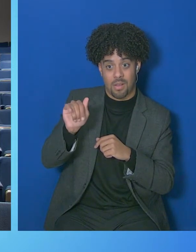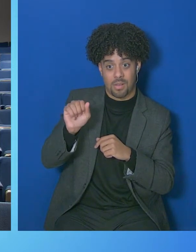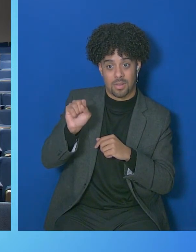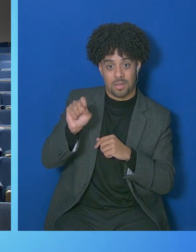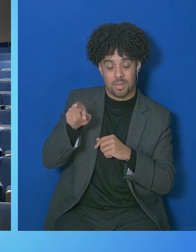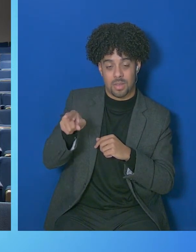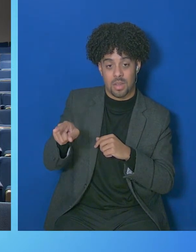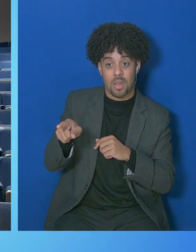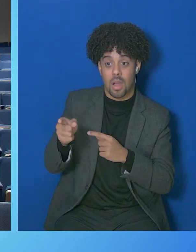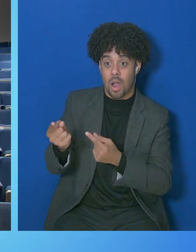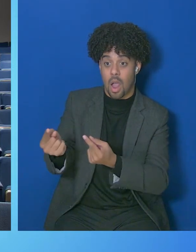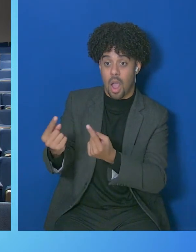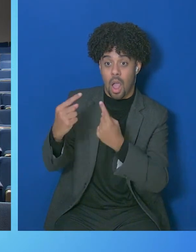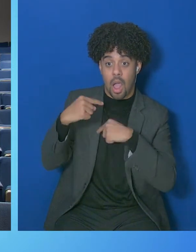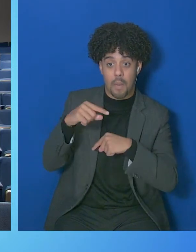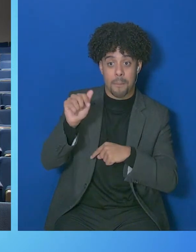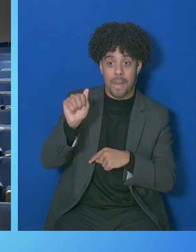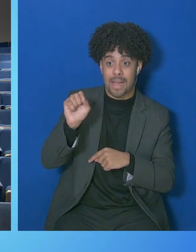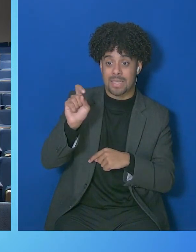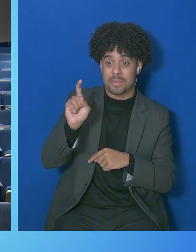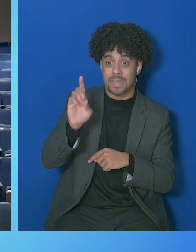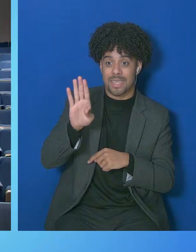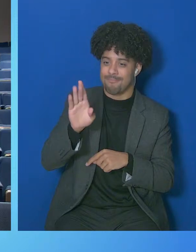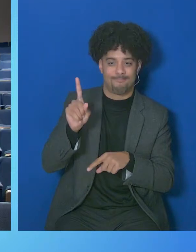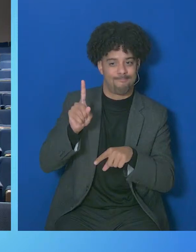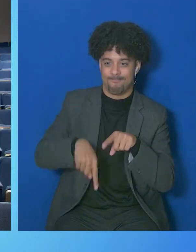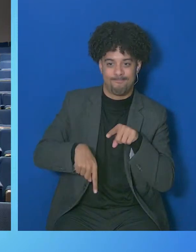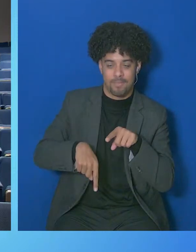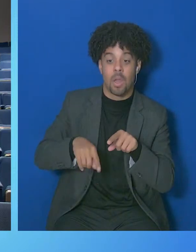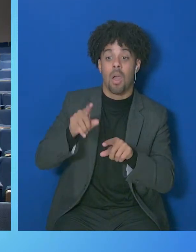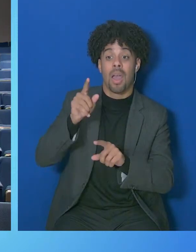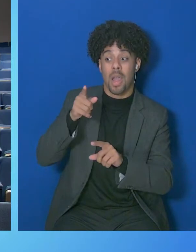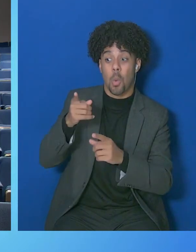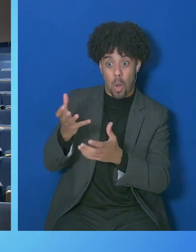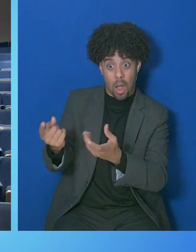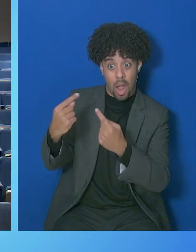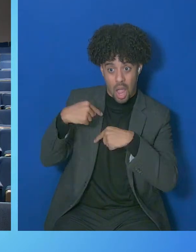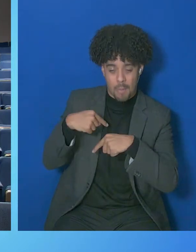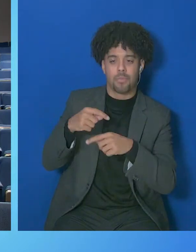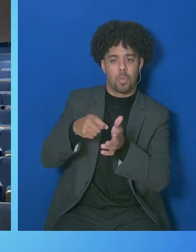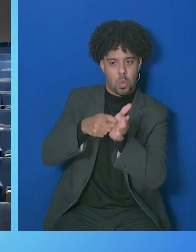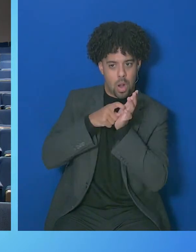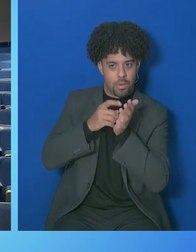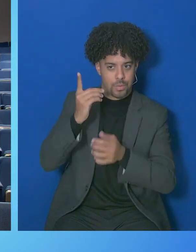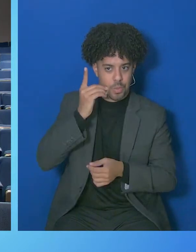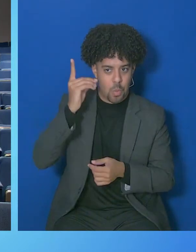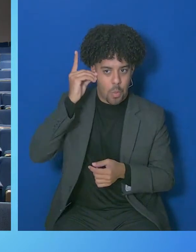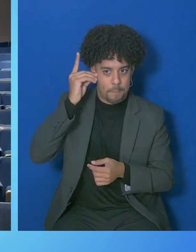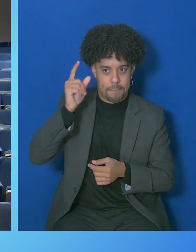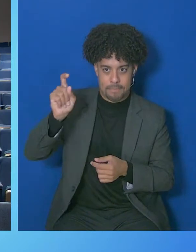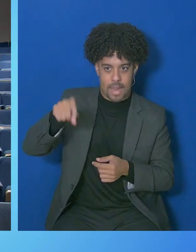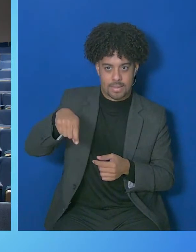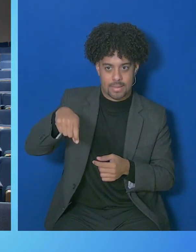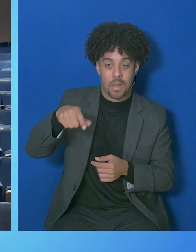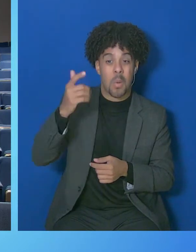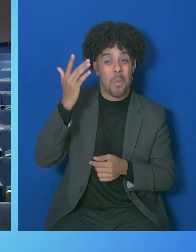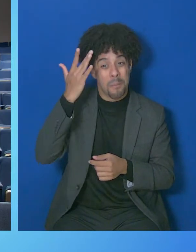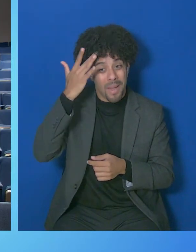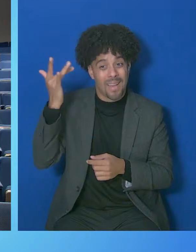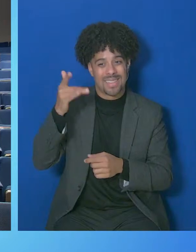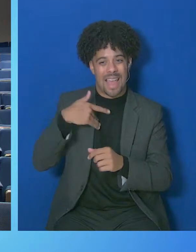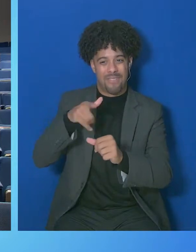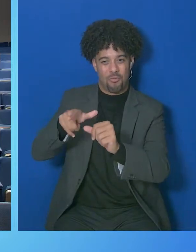ASDB unless he's a resident there, because there's a 50-mile radius, and that's